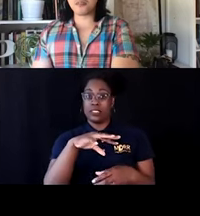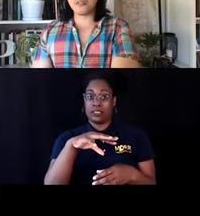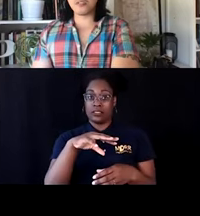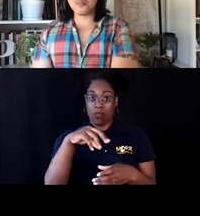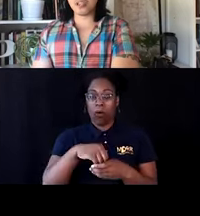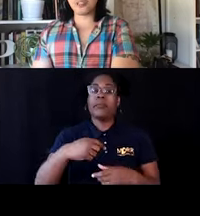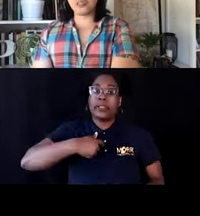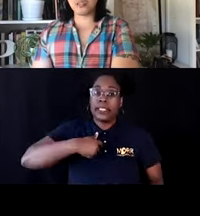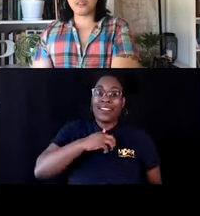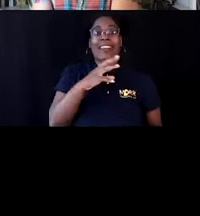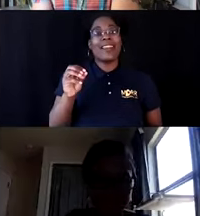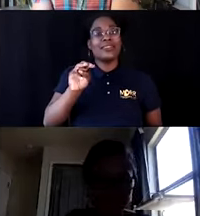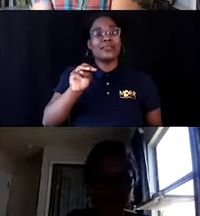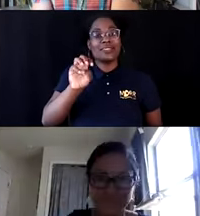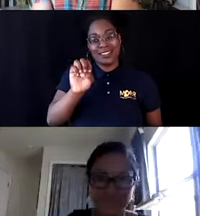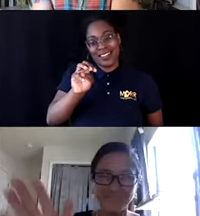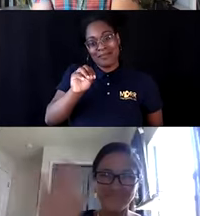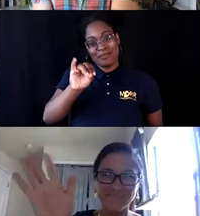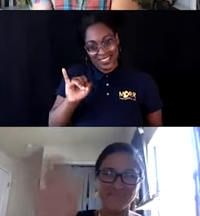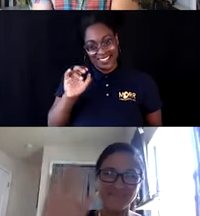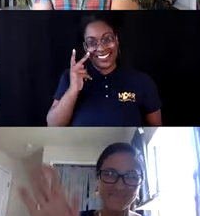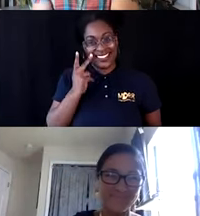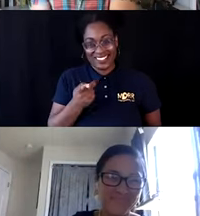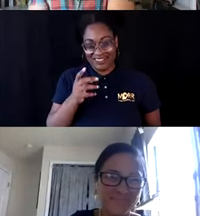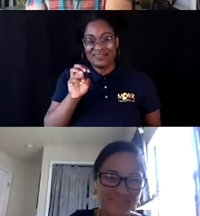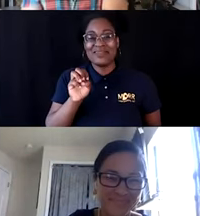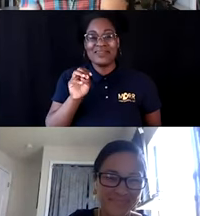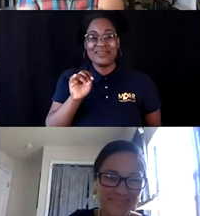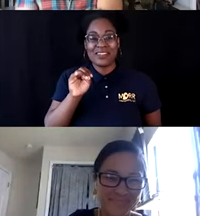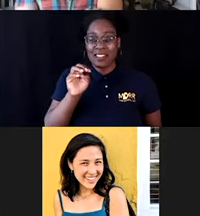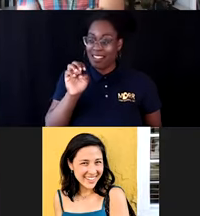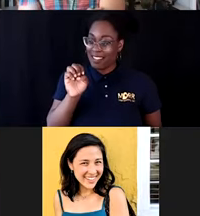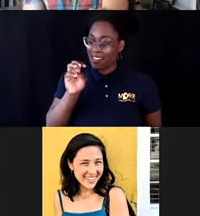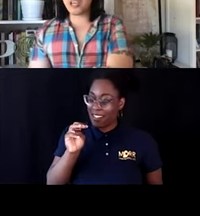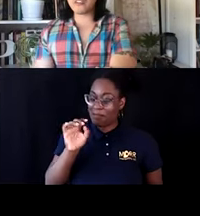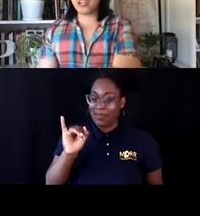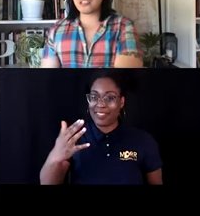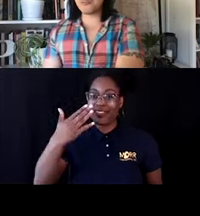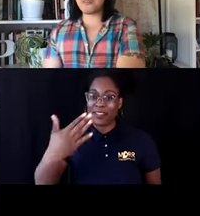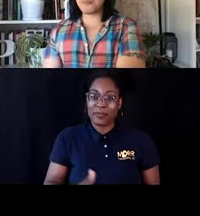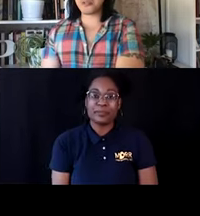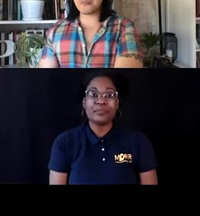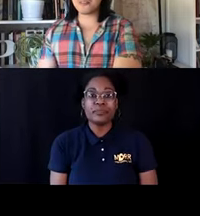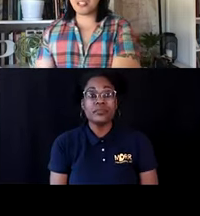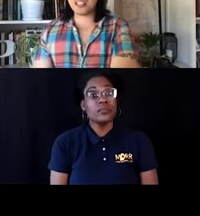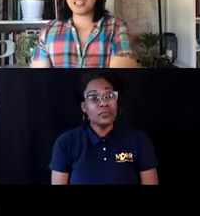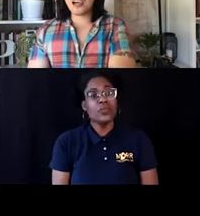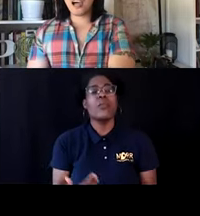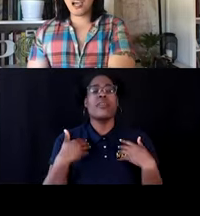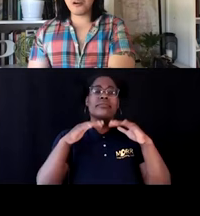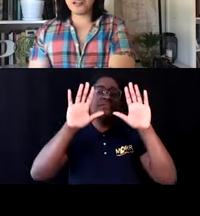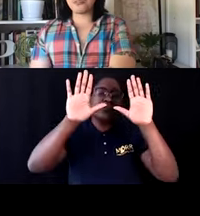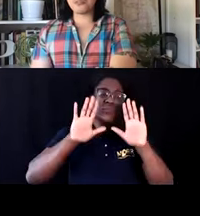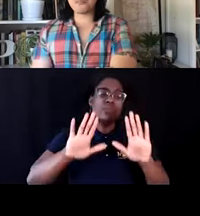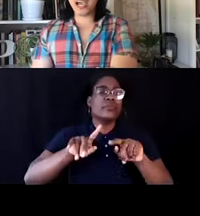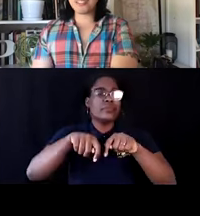to folks by showing your face on camera. Hello, Emmy, thank you. And yeah, we have a great team of people, but really,